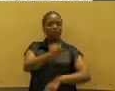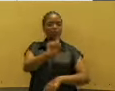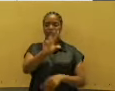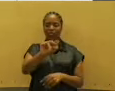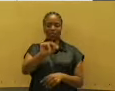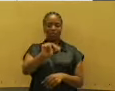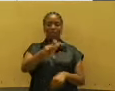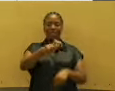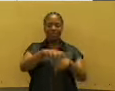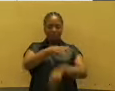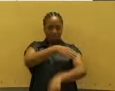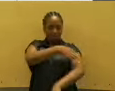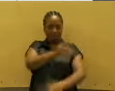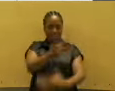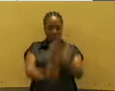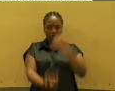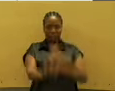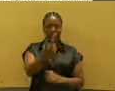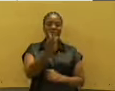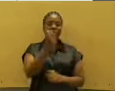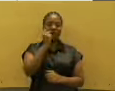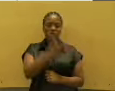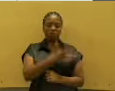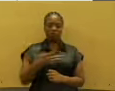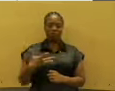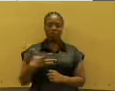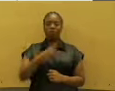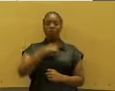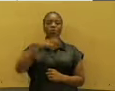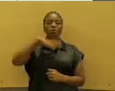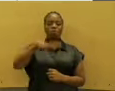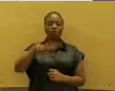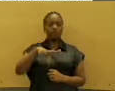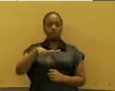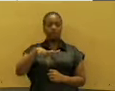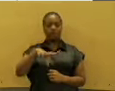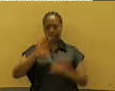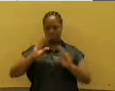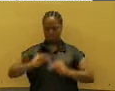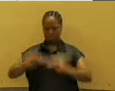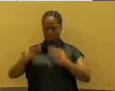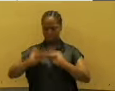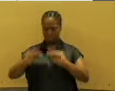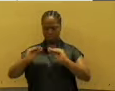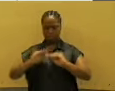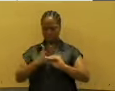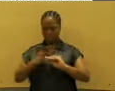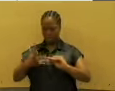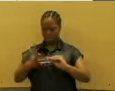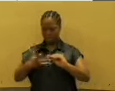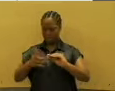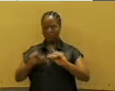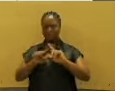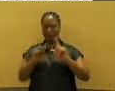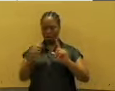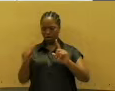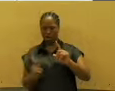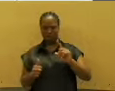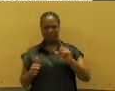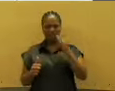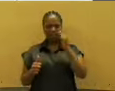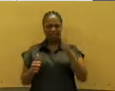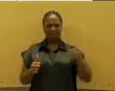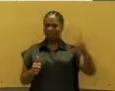men and women. And as mentioned earlier, we're trying to deconstruct patriarchy, which does not only influence and impact women, it